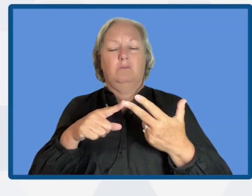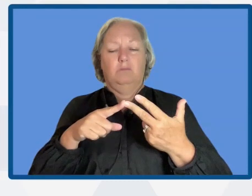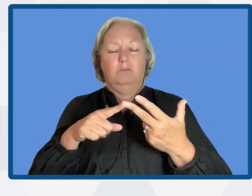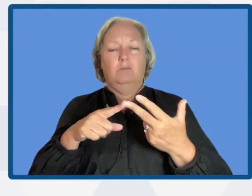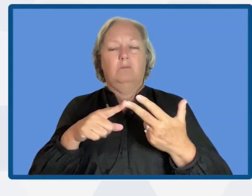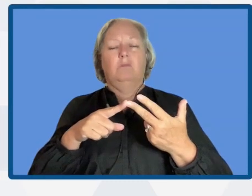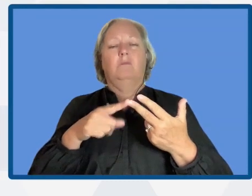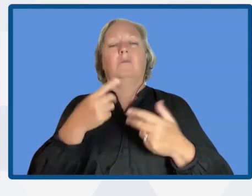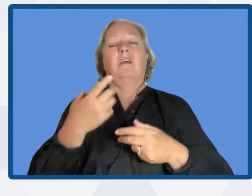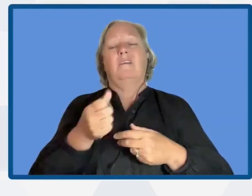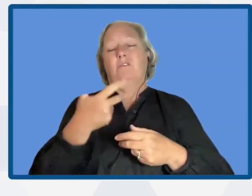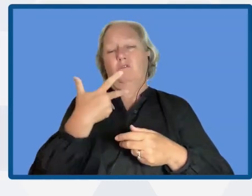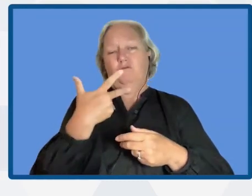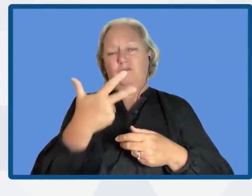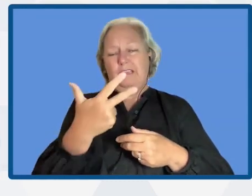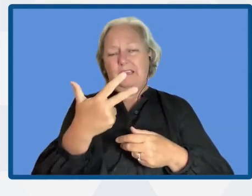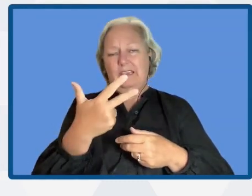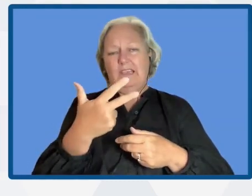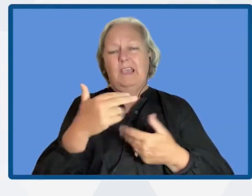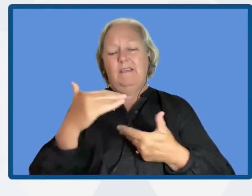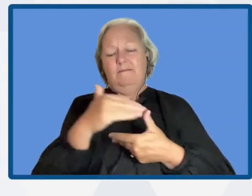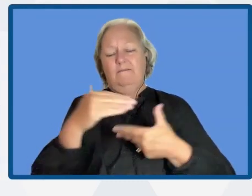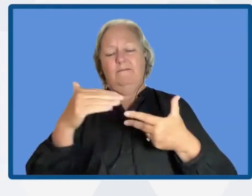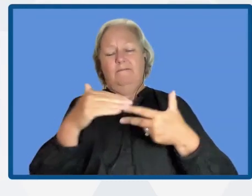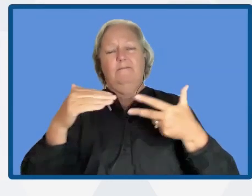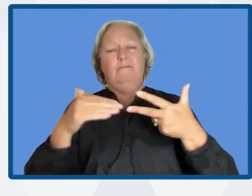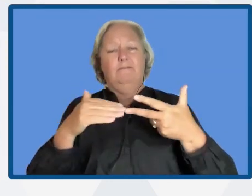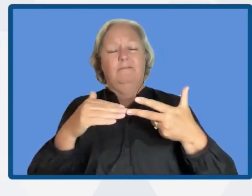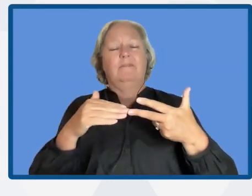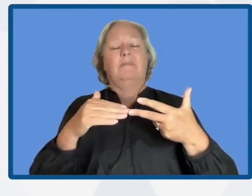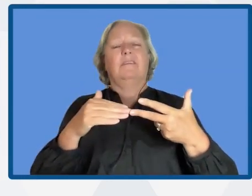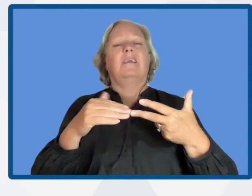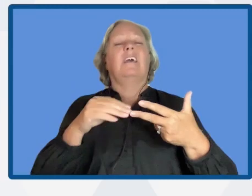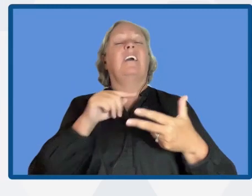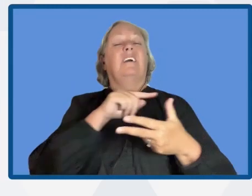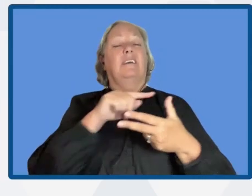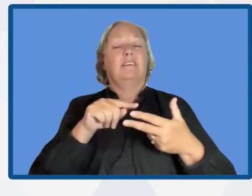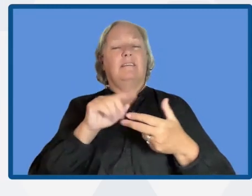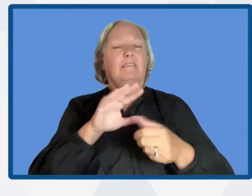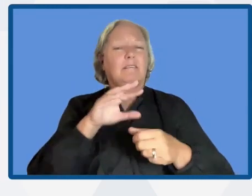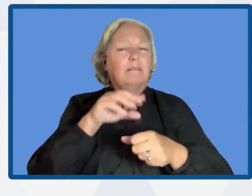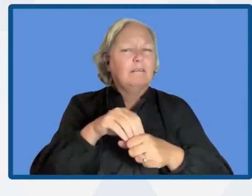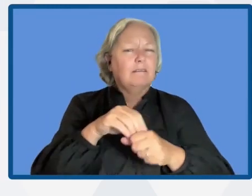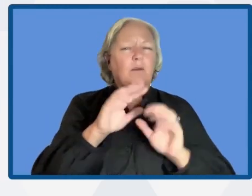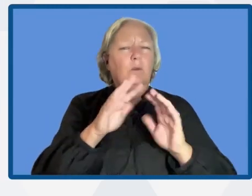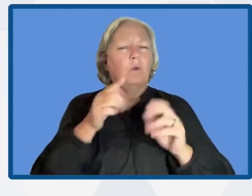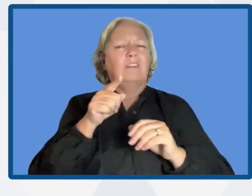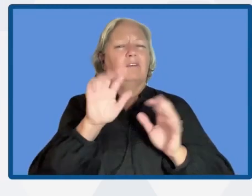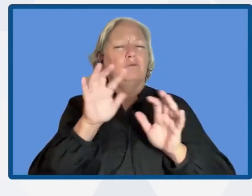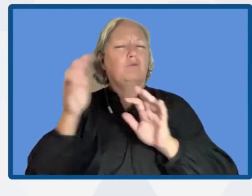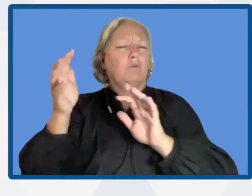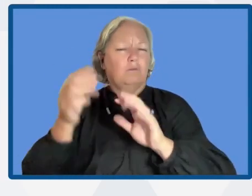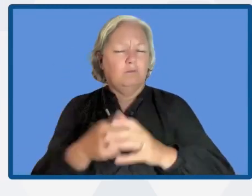Three elements that involve disasters. Let's share now